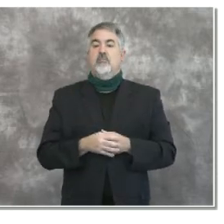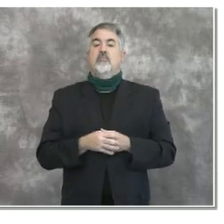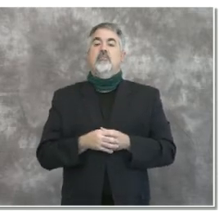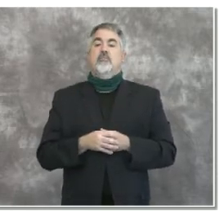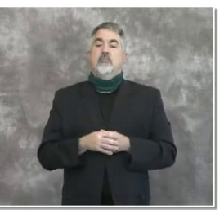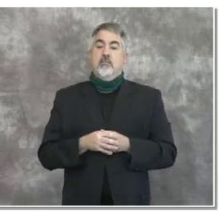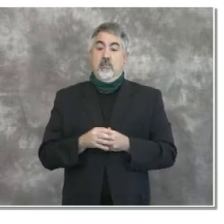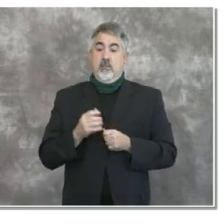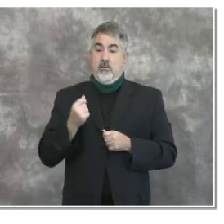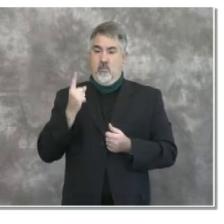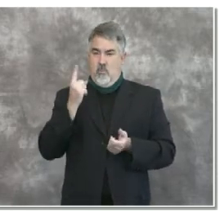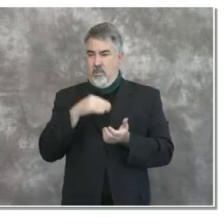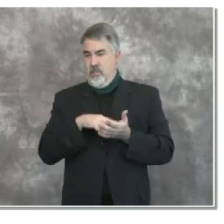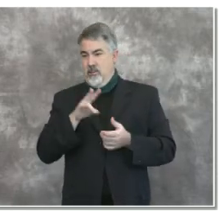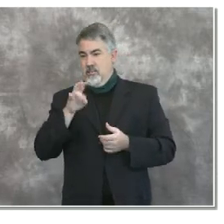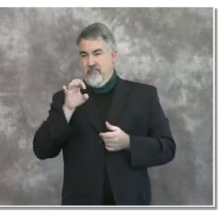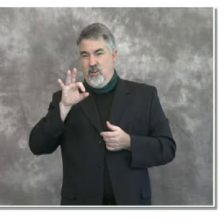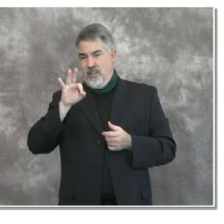includes